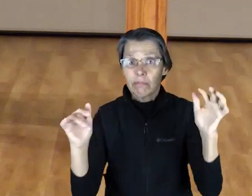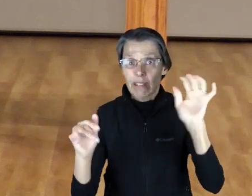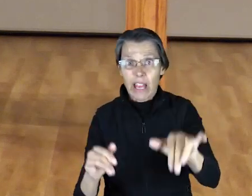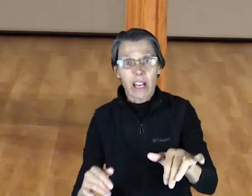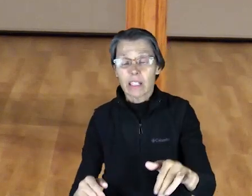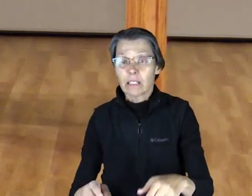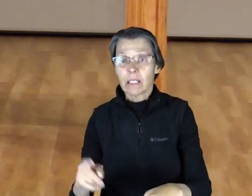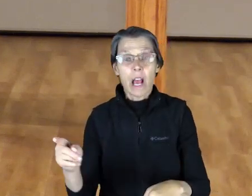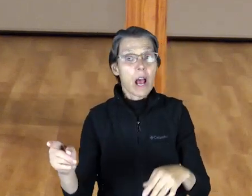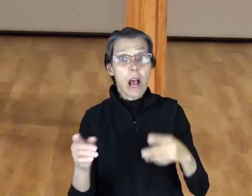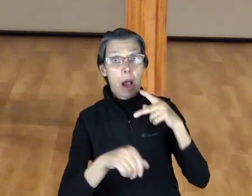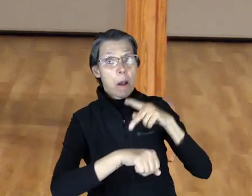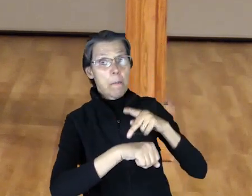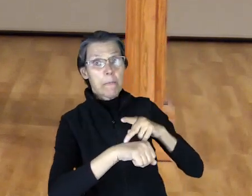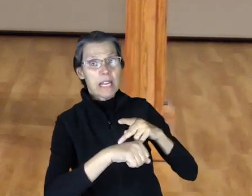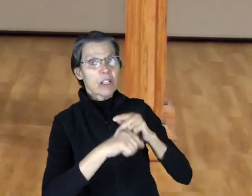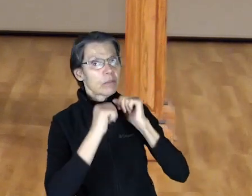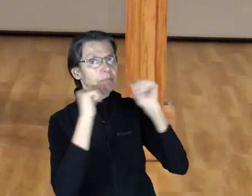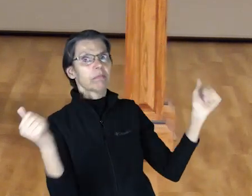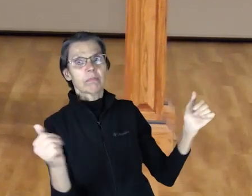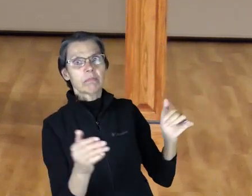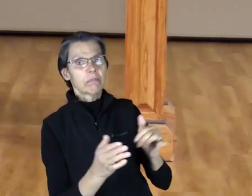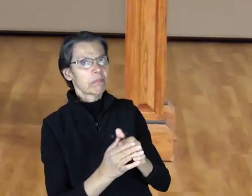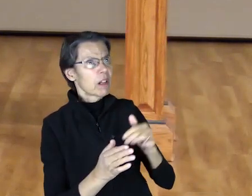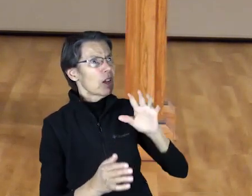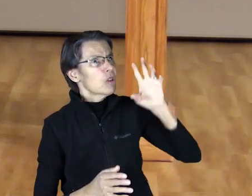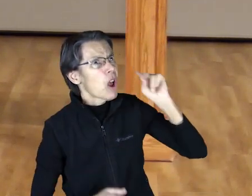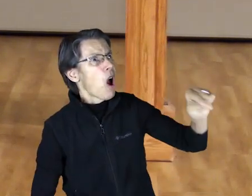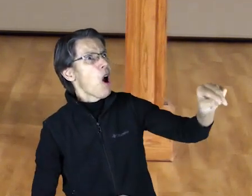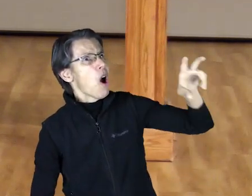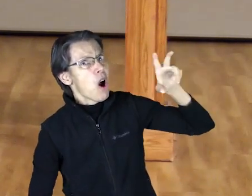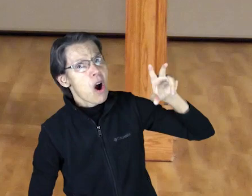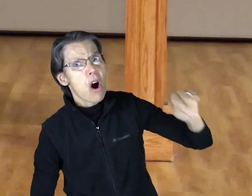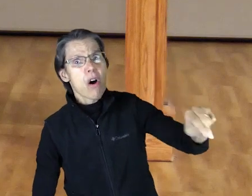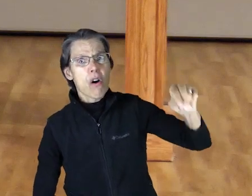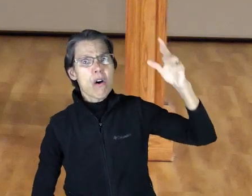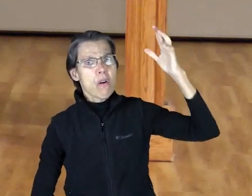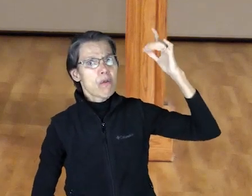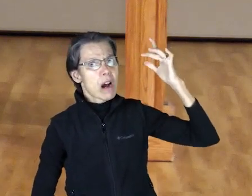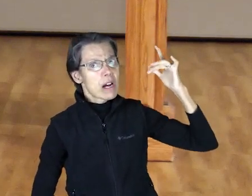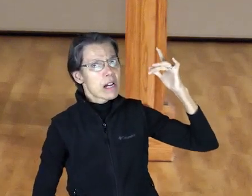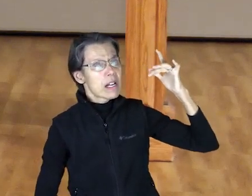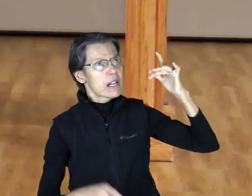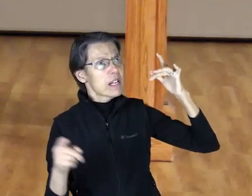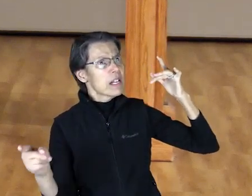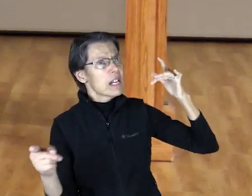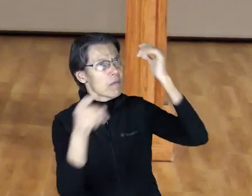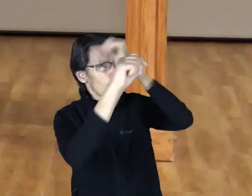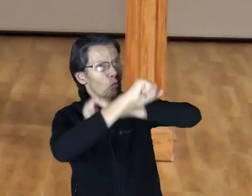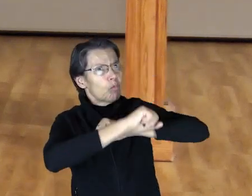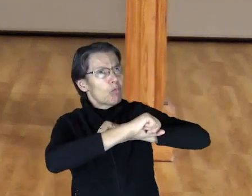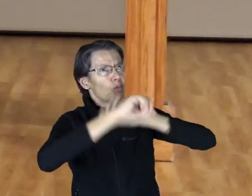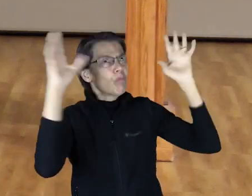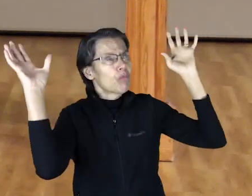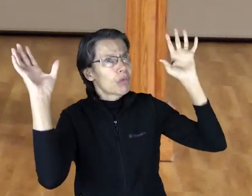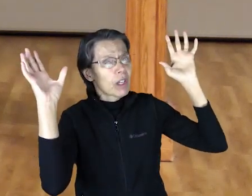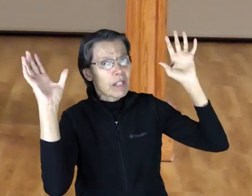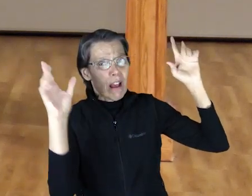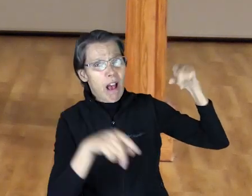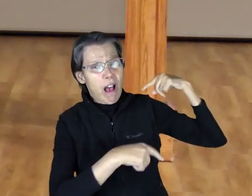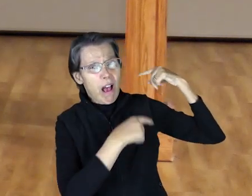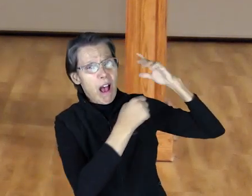no less than the Hebrew slaves felt like God would overturn the Egyptian Empire. And that what would supplant it would be